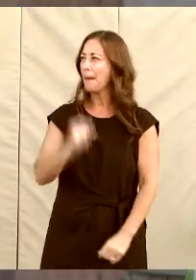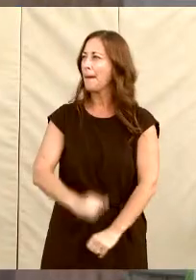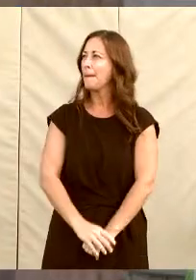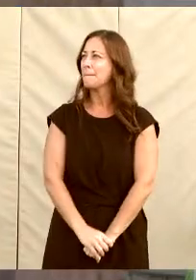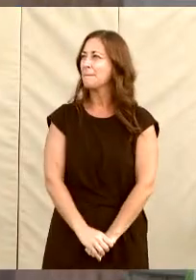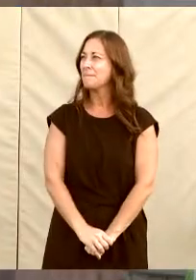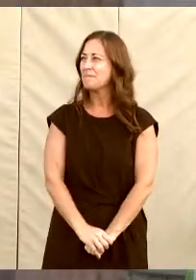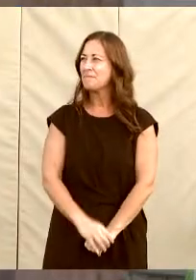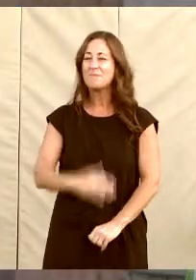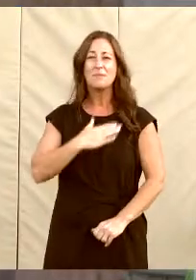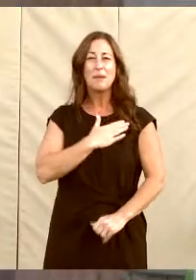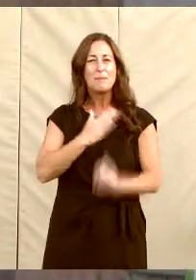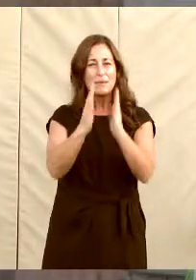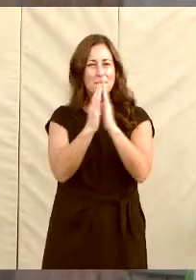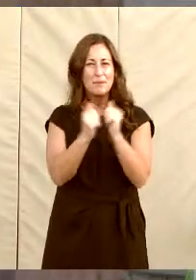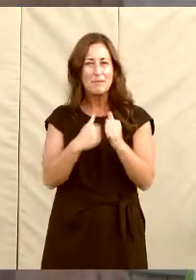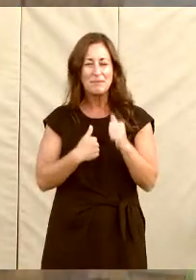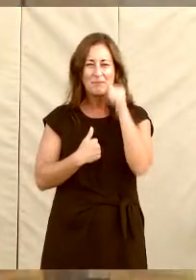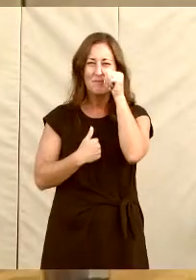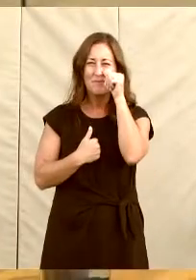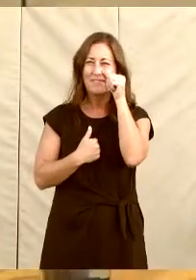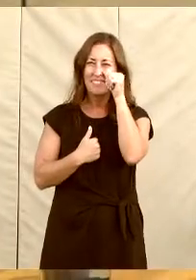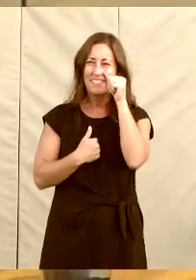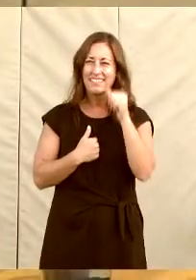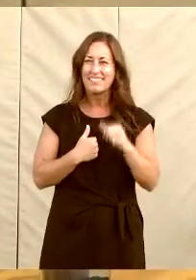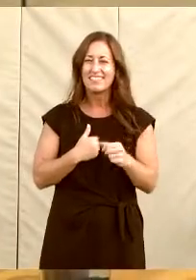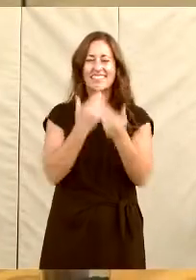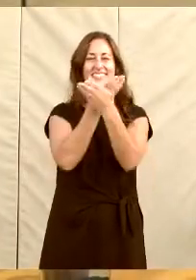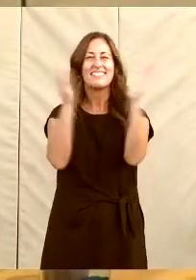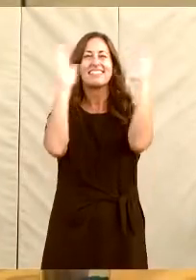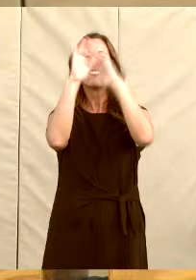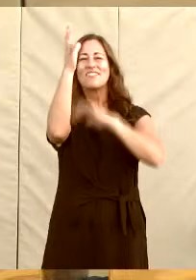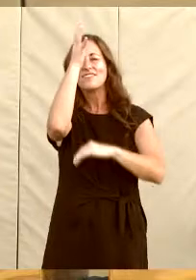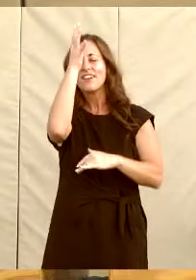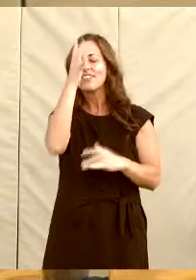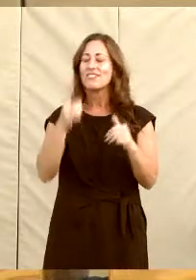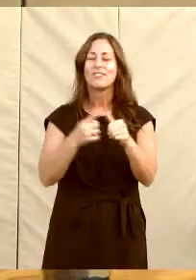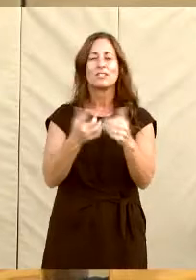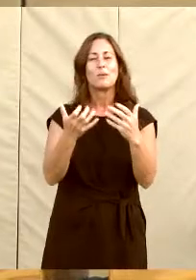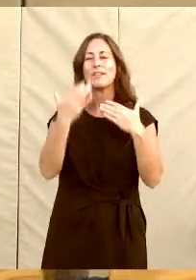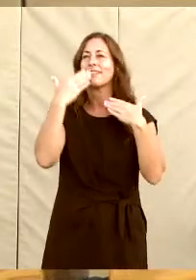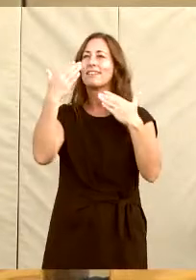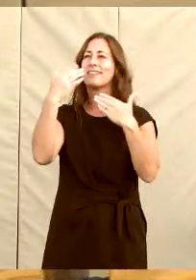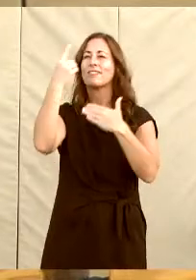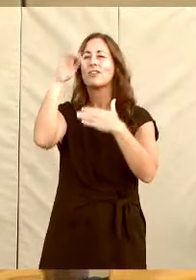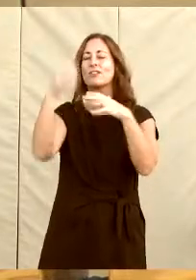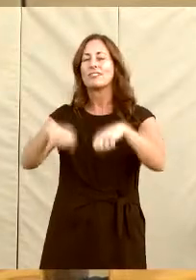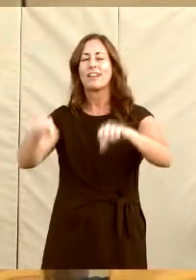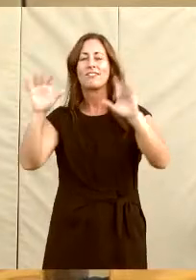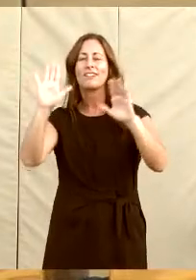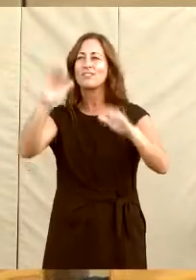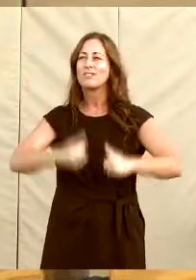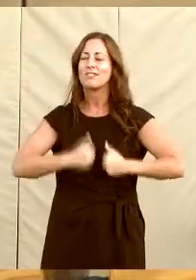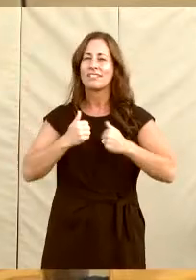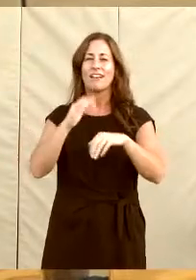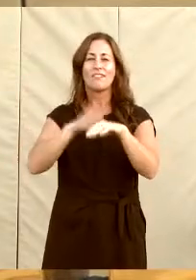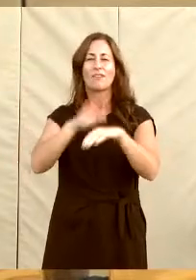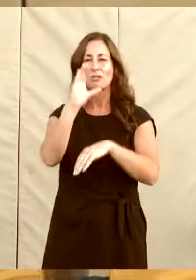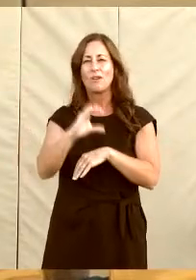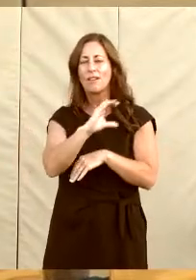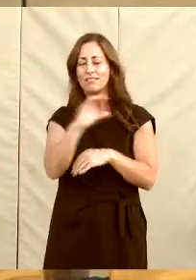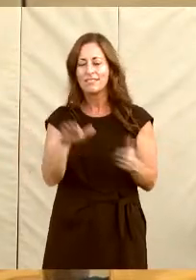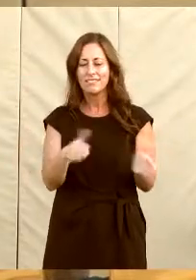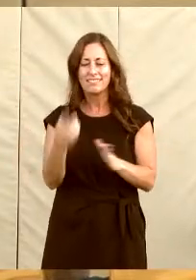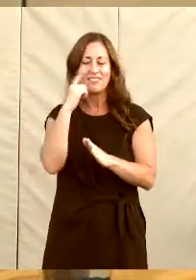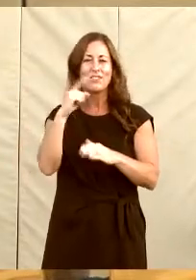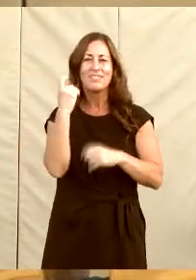Y'all, please bow your heads and pray with me. Dear Heavenly Father, first off, I want to thank you for yourself for the sacrifice of your life on the cross and dying for our